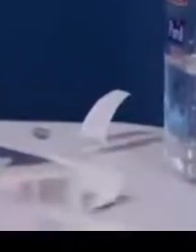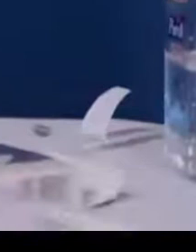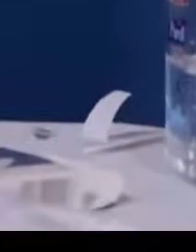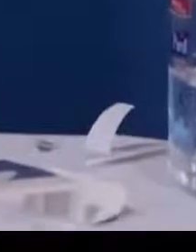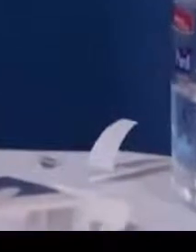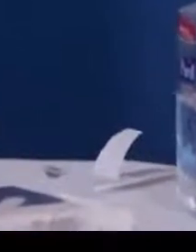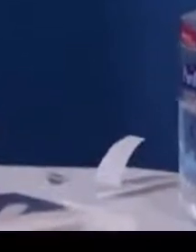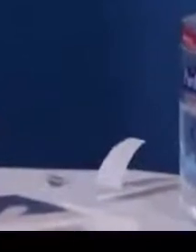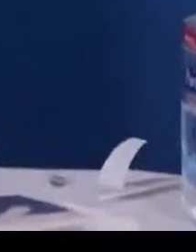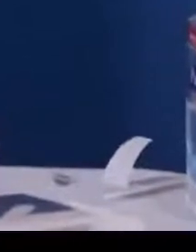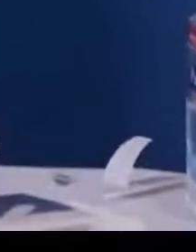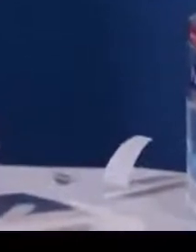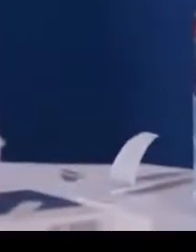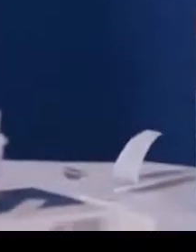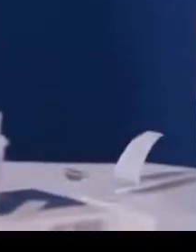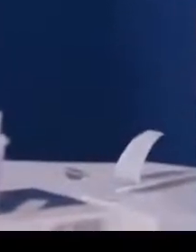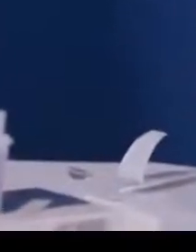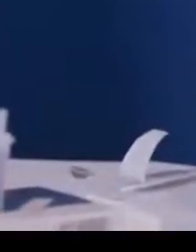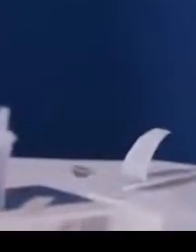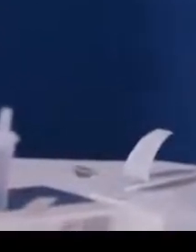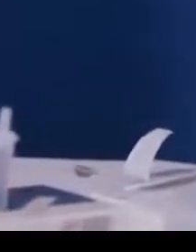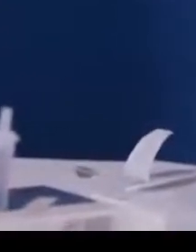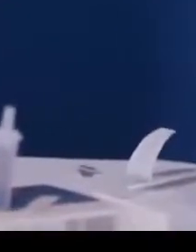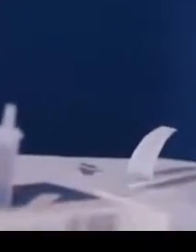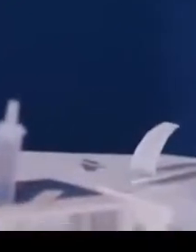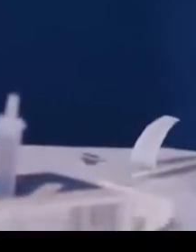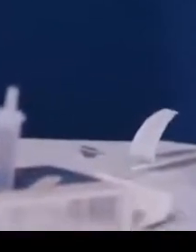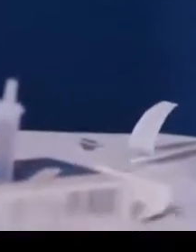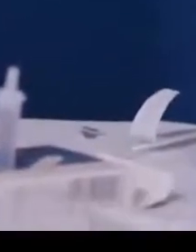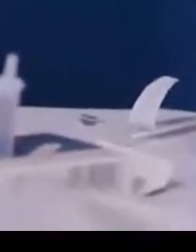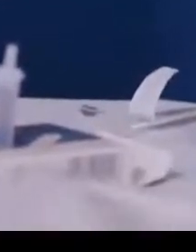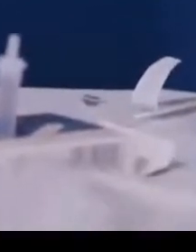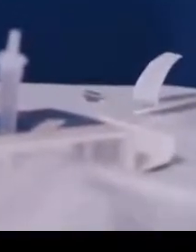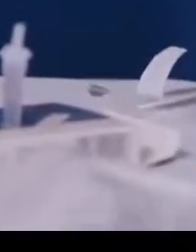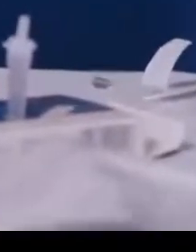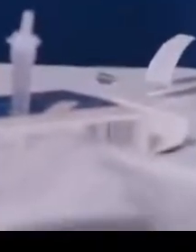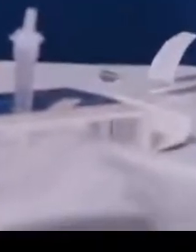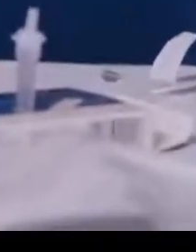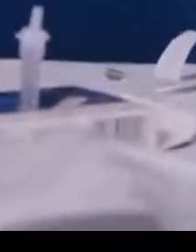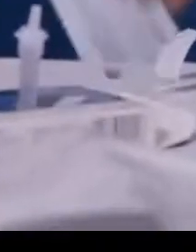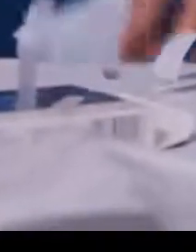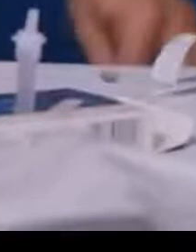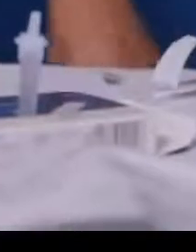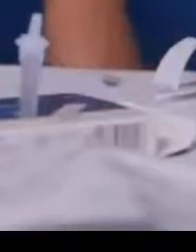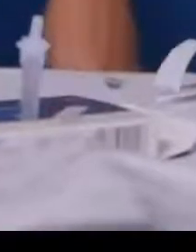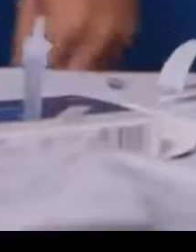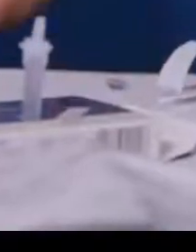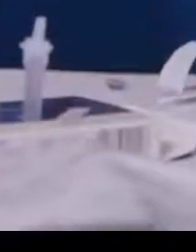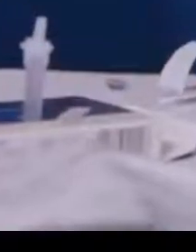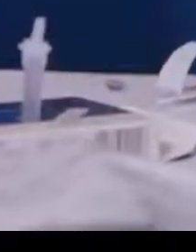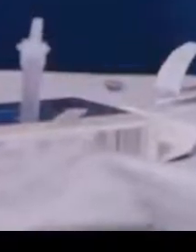I'm going to open the test cassette now. Inside there's the test cassette and a little packet of